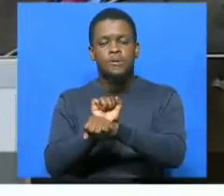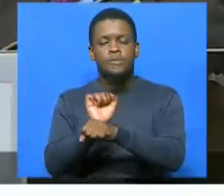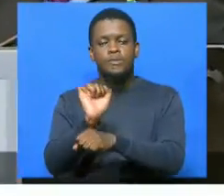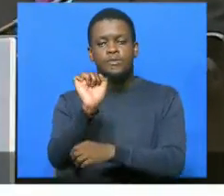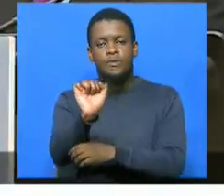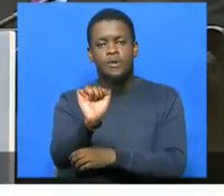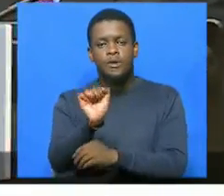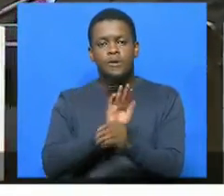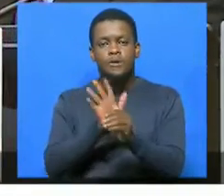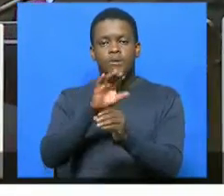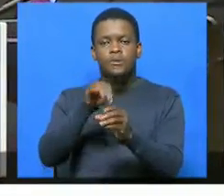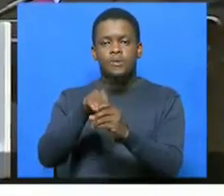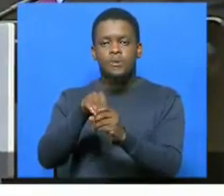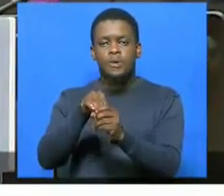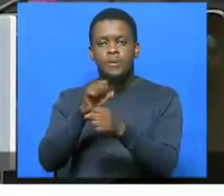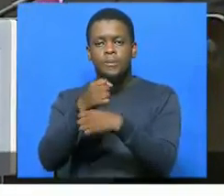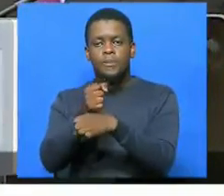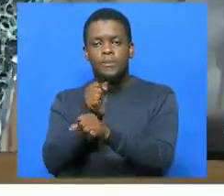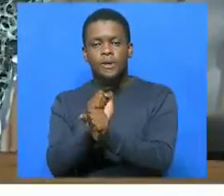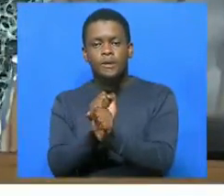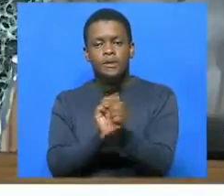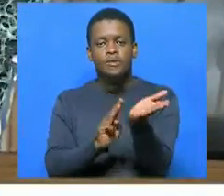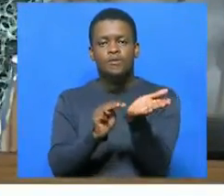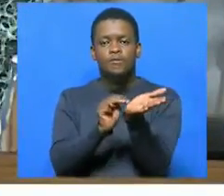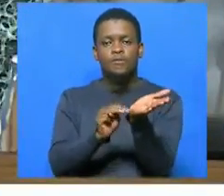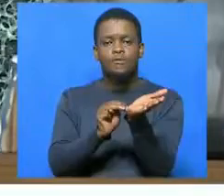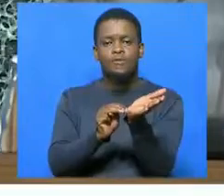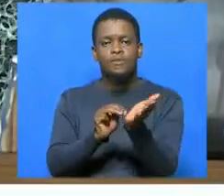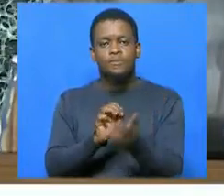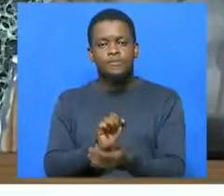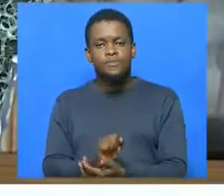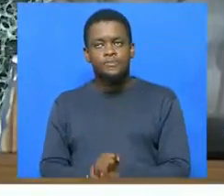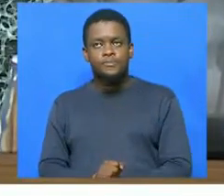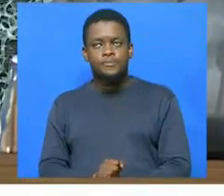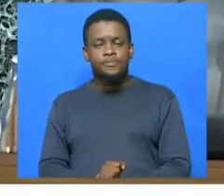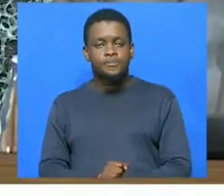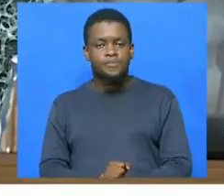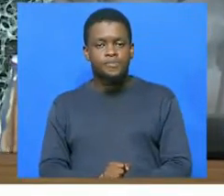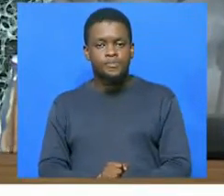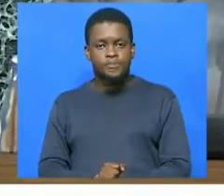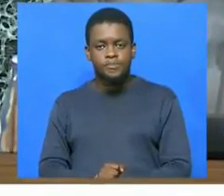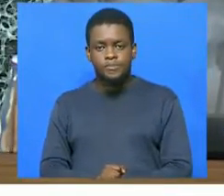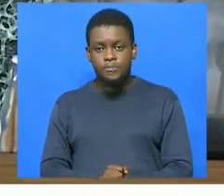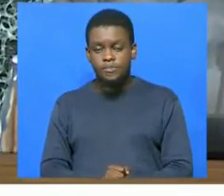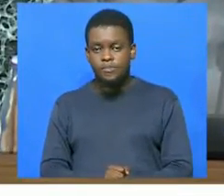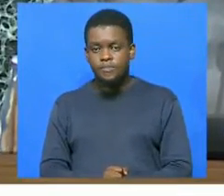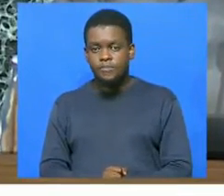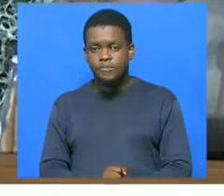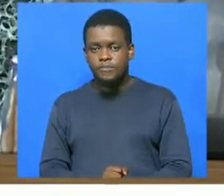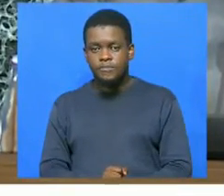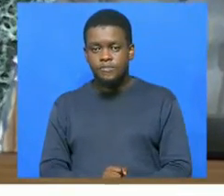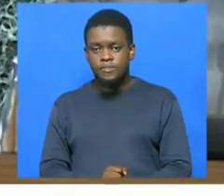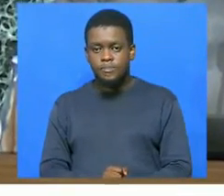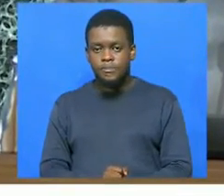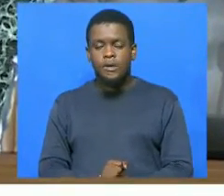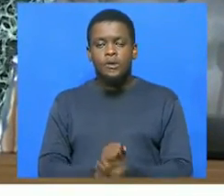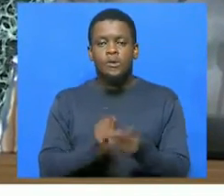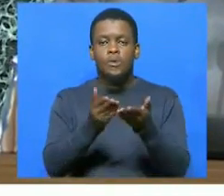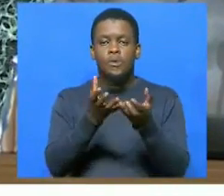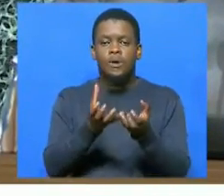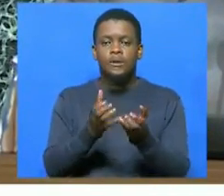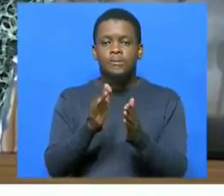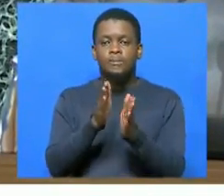industries, including vaccine manufacturing. We need to be able to identify and